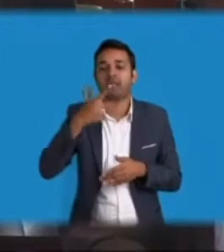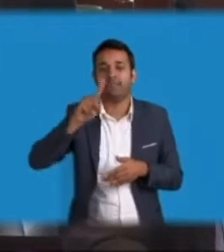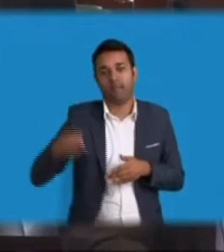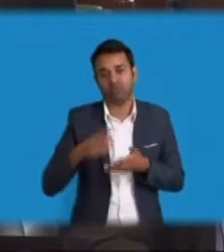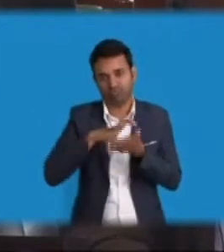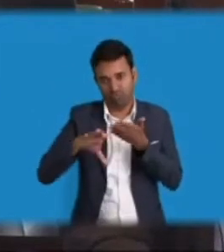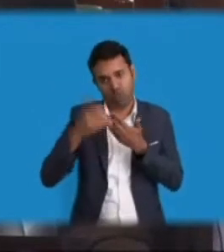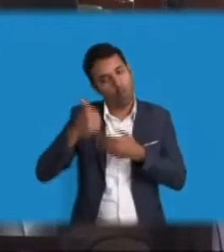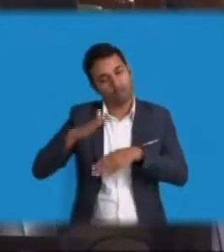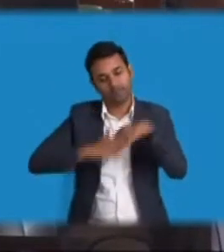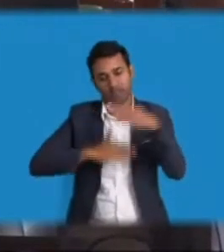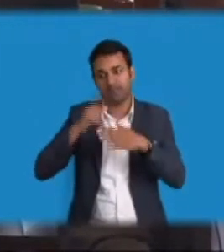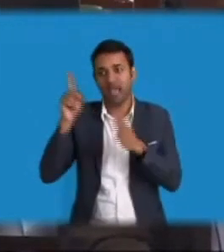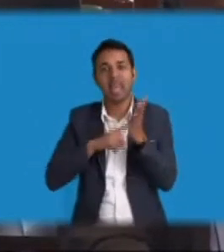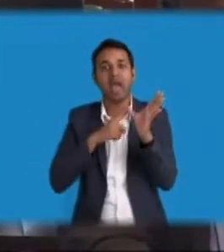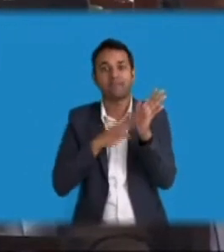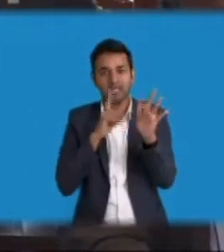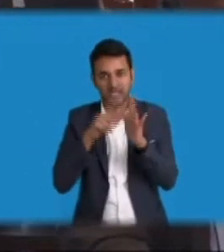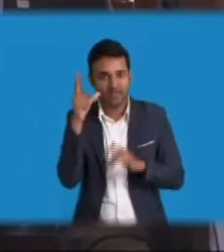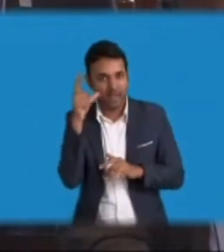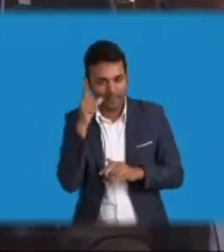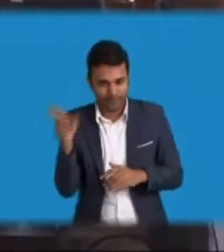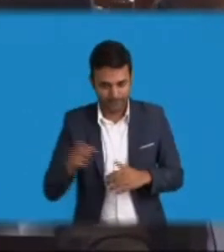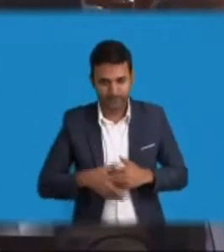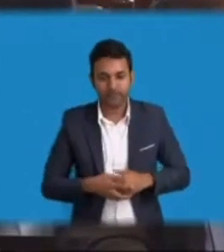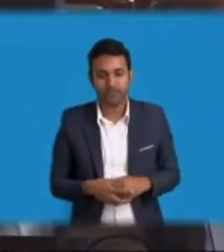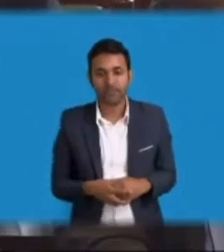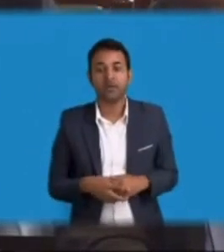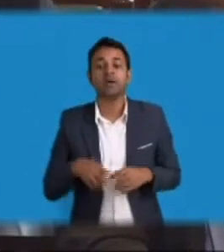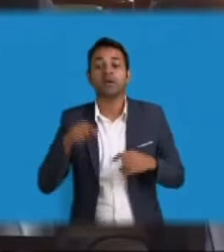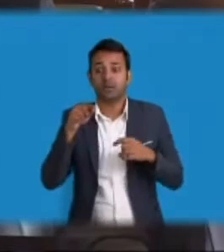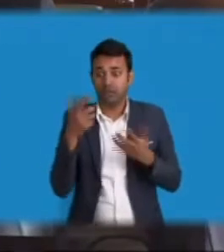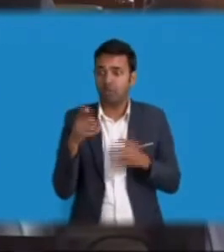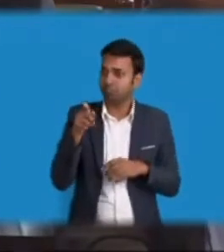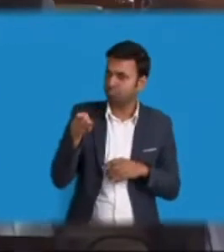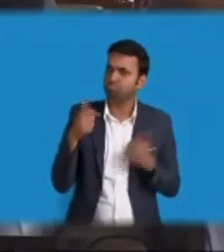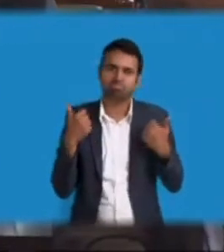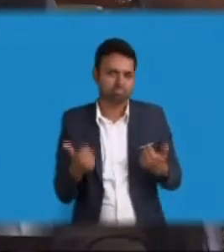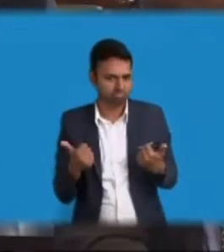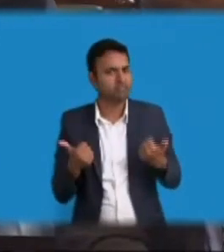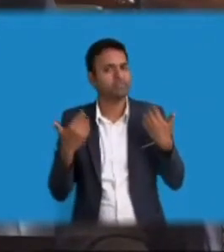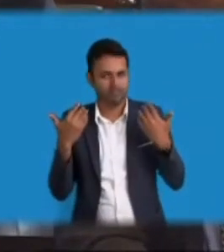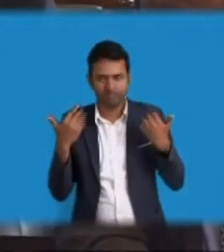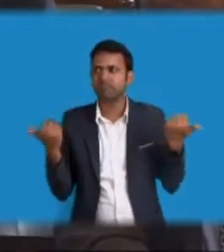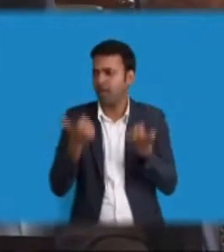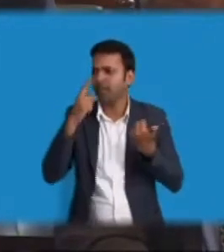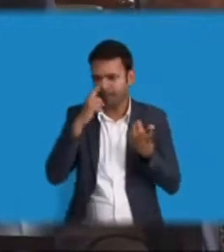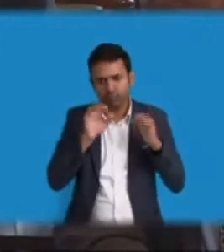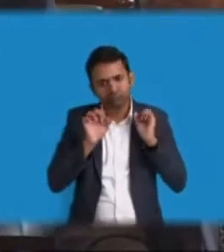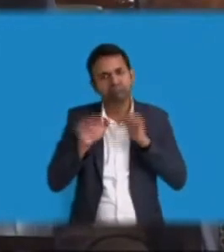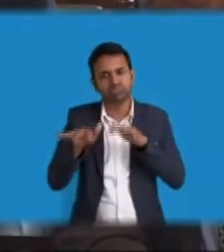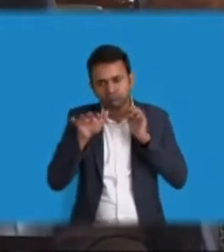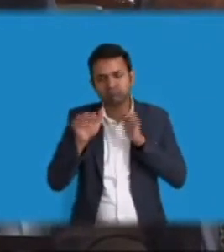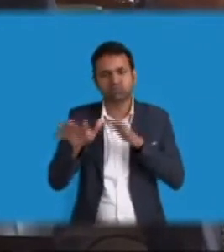see that now it is made up into a major local attraction and amenity for the people of Lemi.